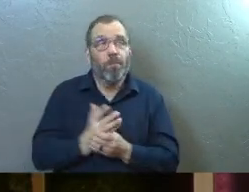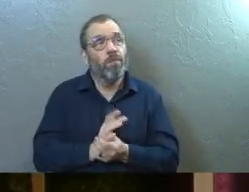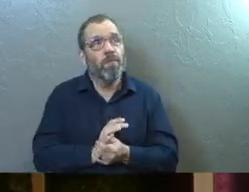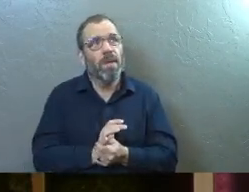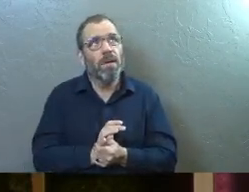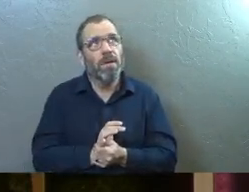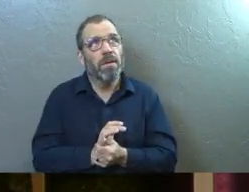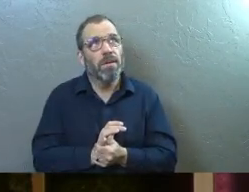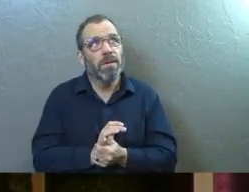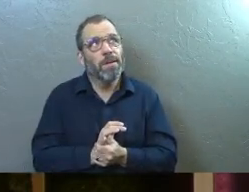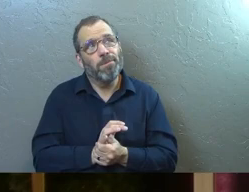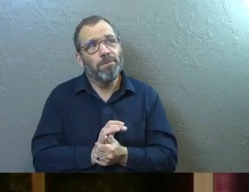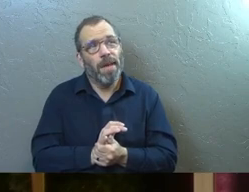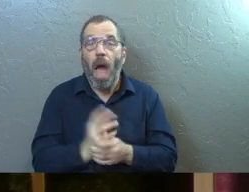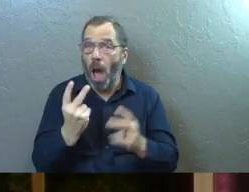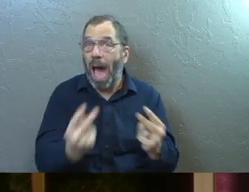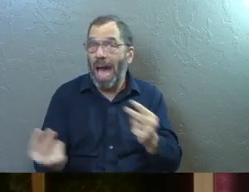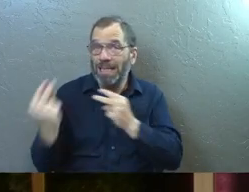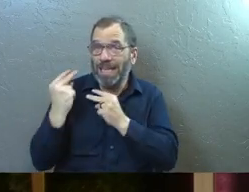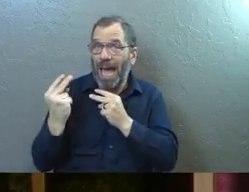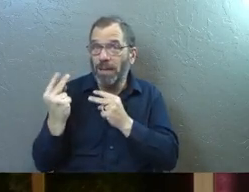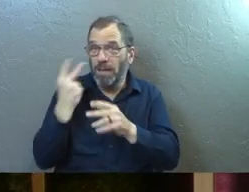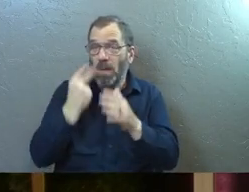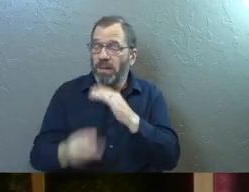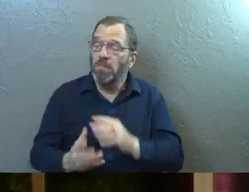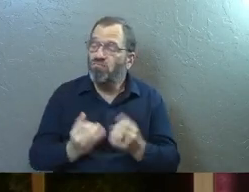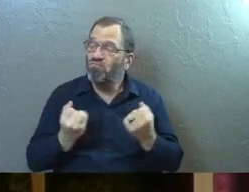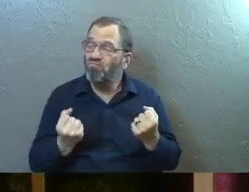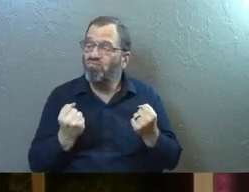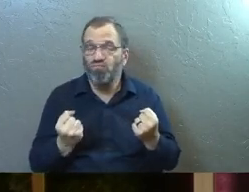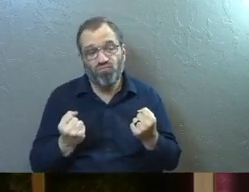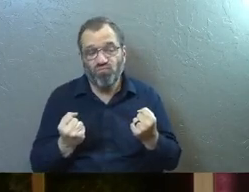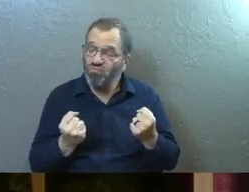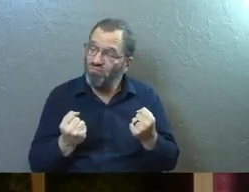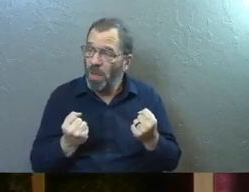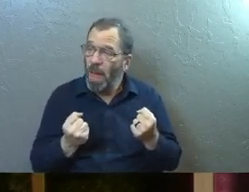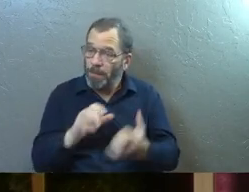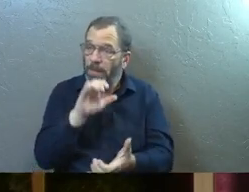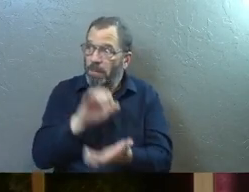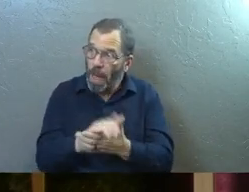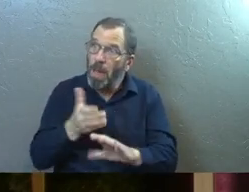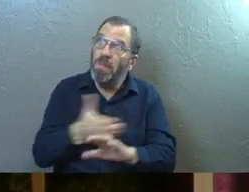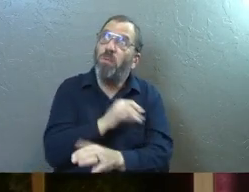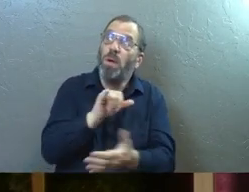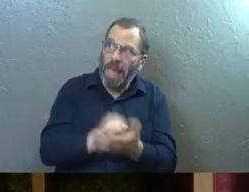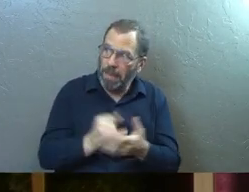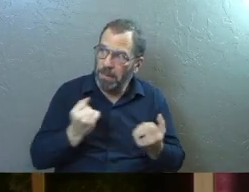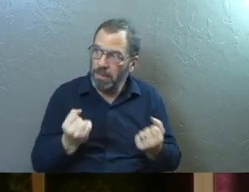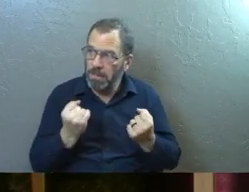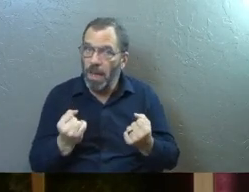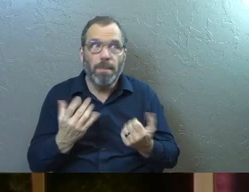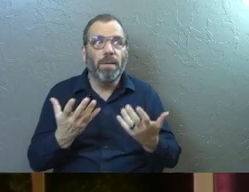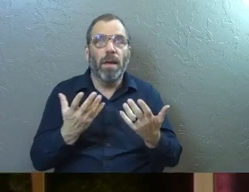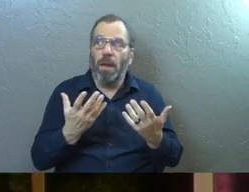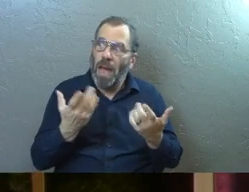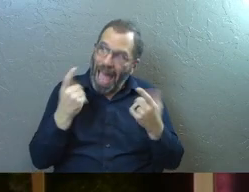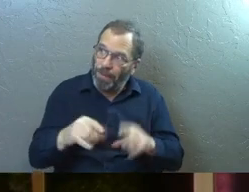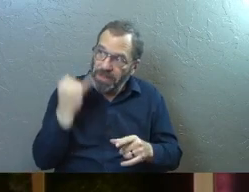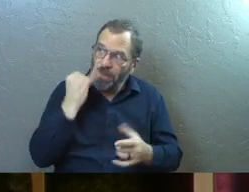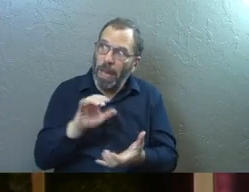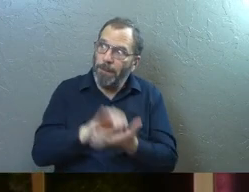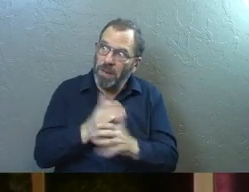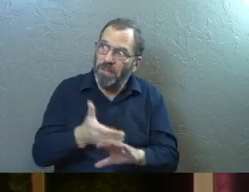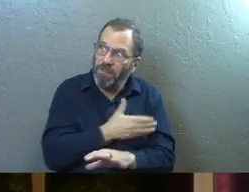kind of, in hindsight, it's totally prophetic. He goes, maybe you'll get married way sooner than you thought. You know, maybe what if that